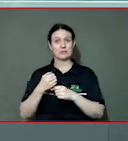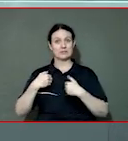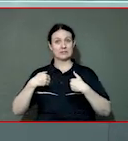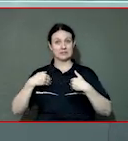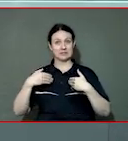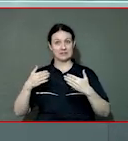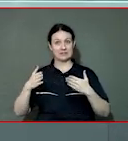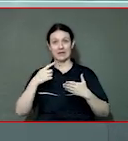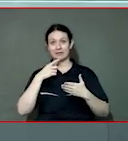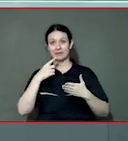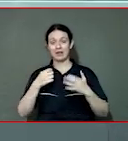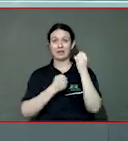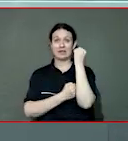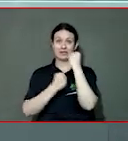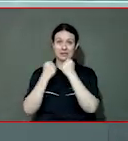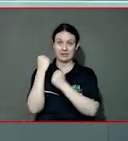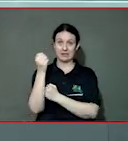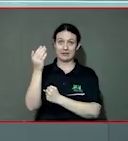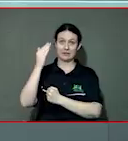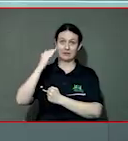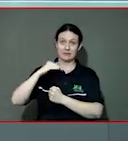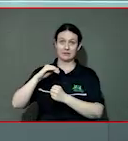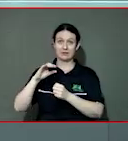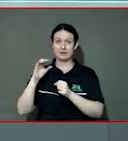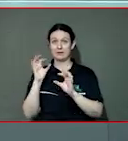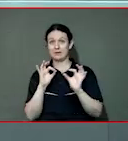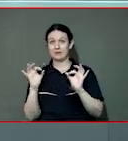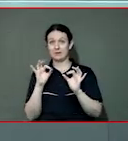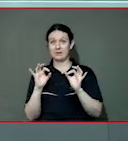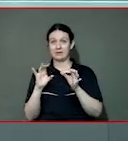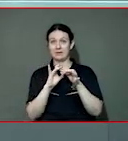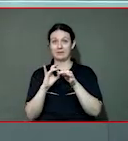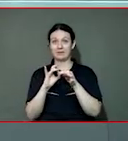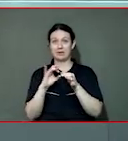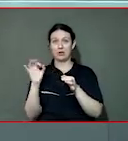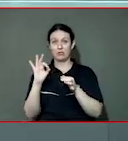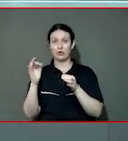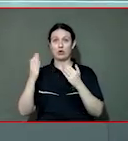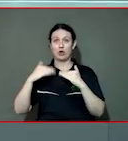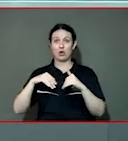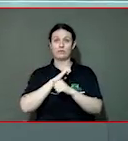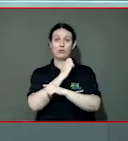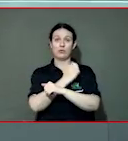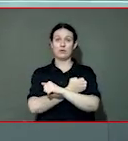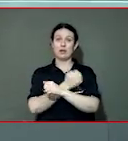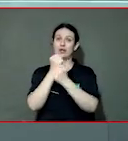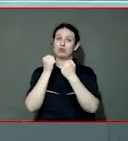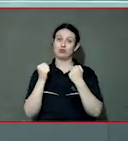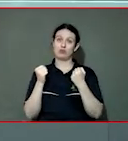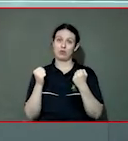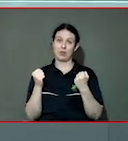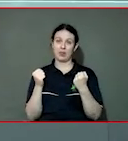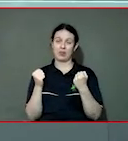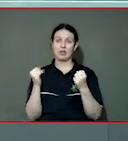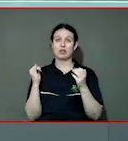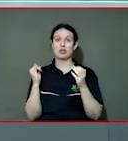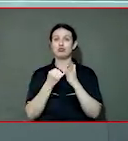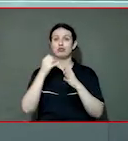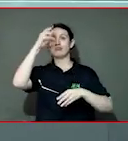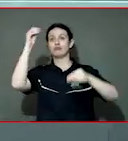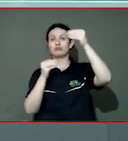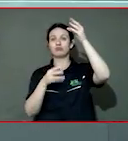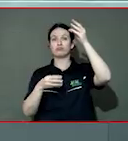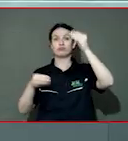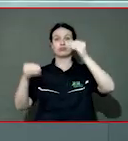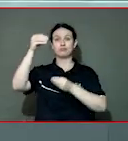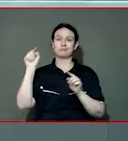with structure, intermolecular forces, energy, and strength. You can't just swap it.